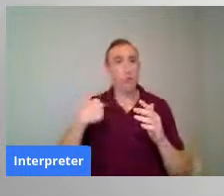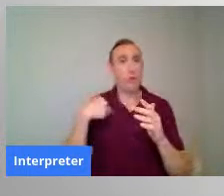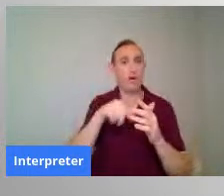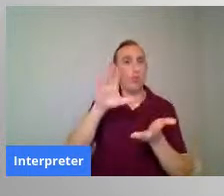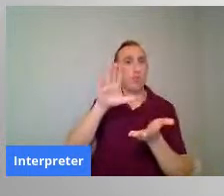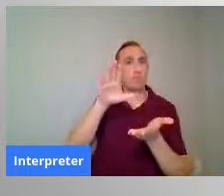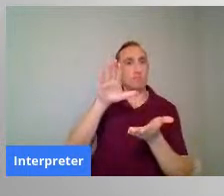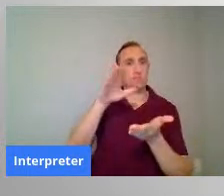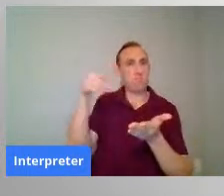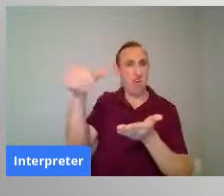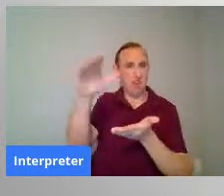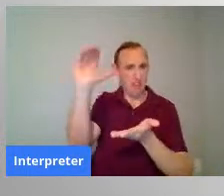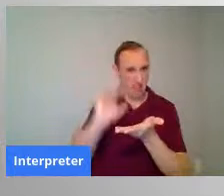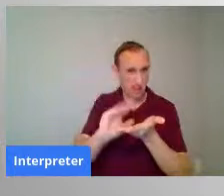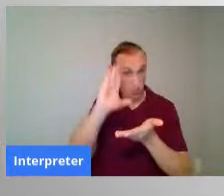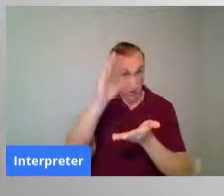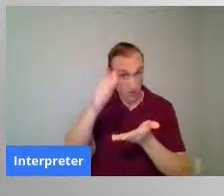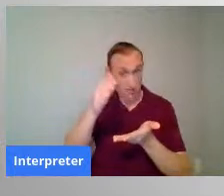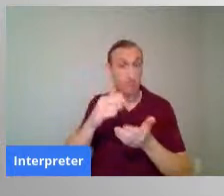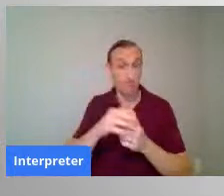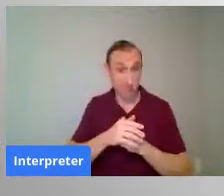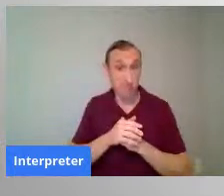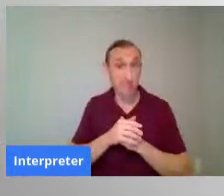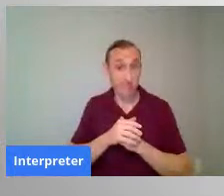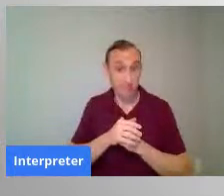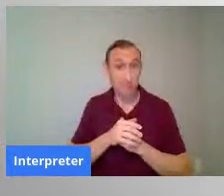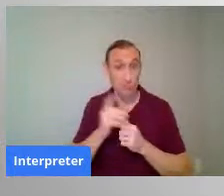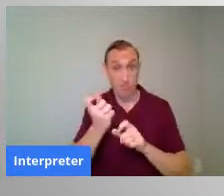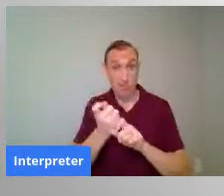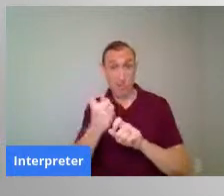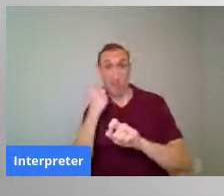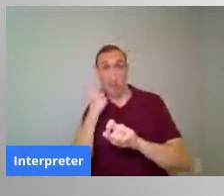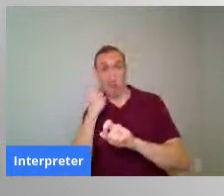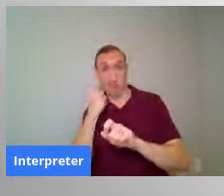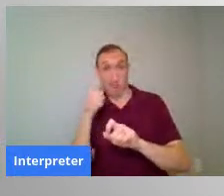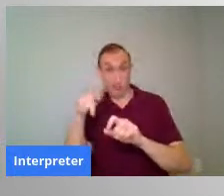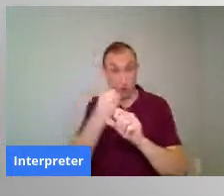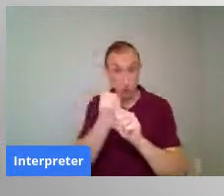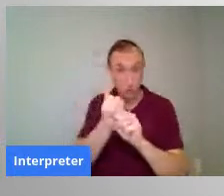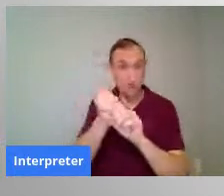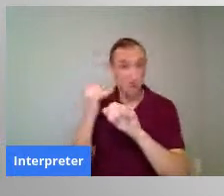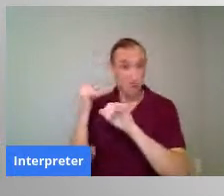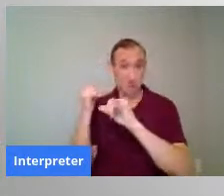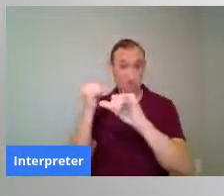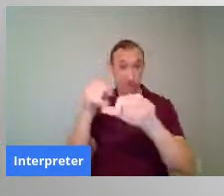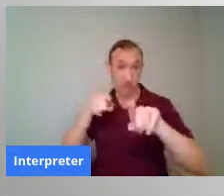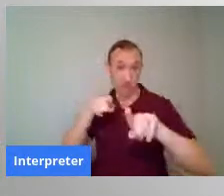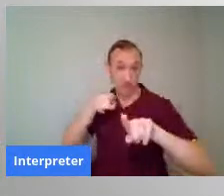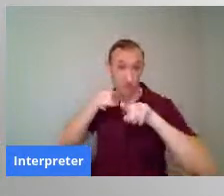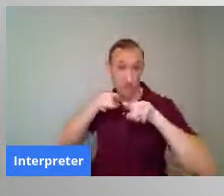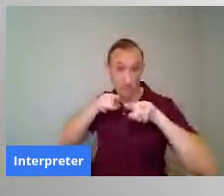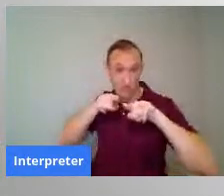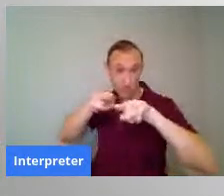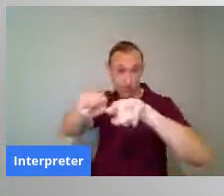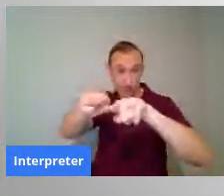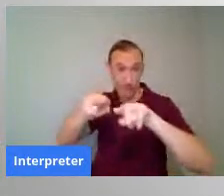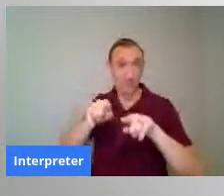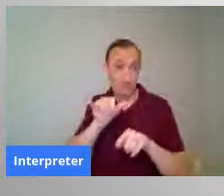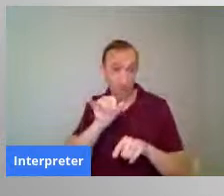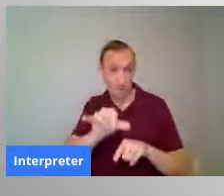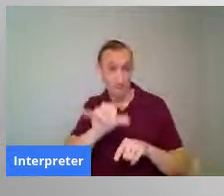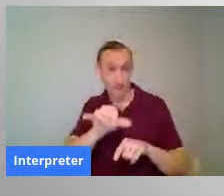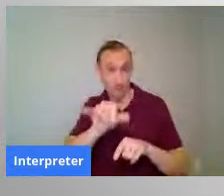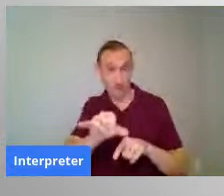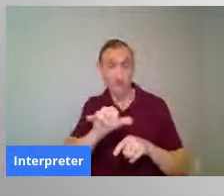Looking at our expenses, they're right in line with where we were at this point last year. And just the way that the year is shaping